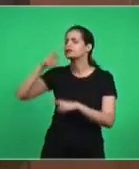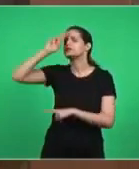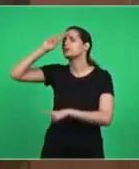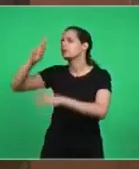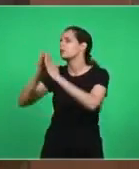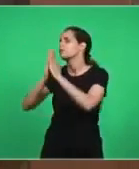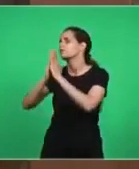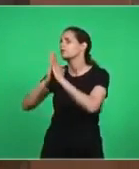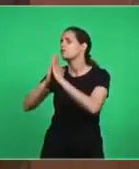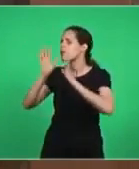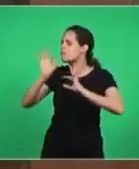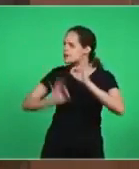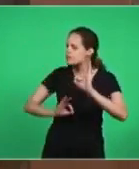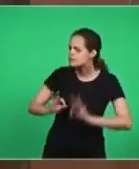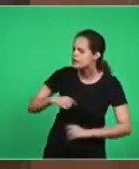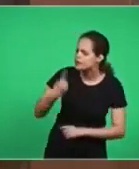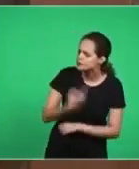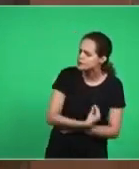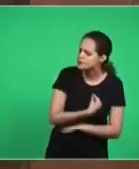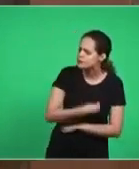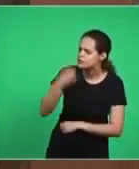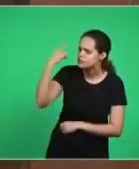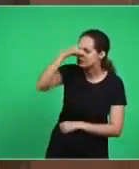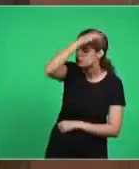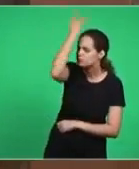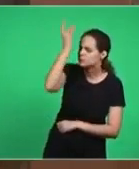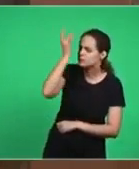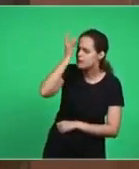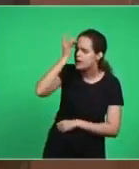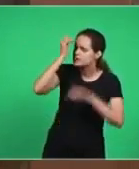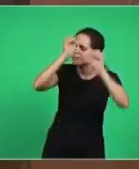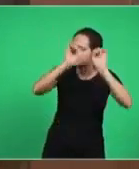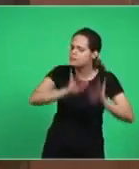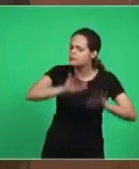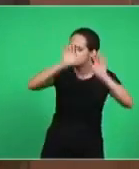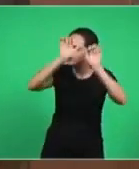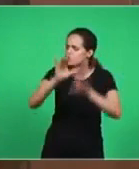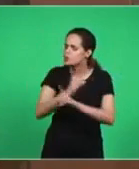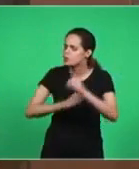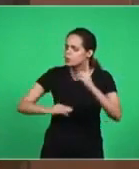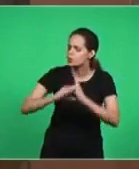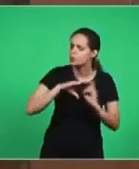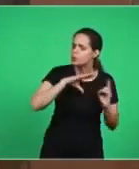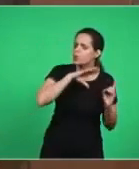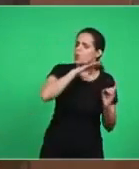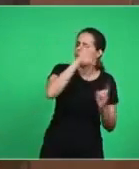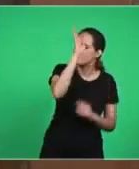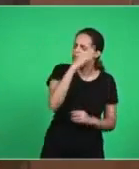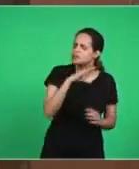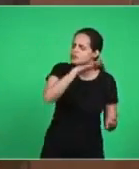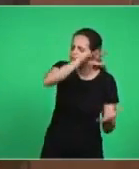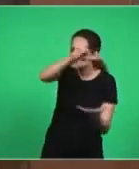church. Lord, prepare our lives. Bless the service tonight in every church so that everything may